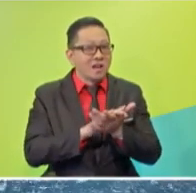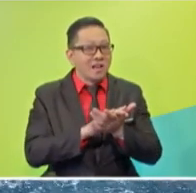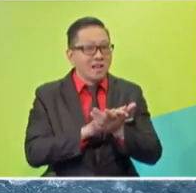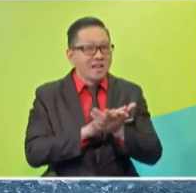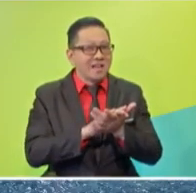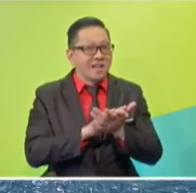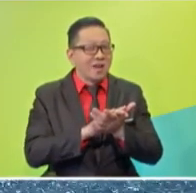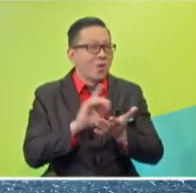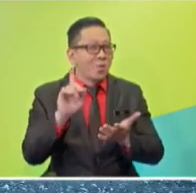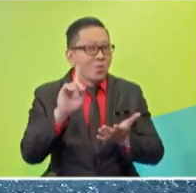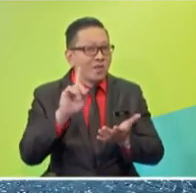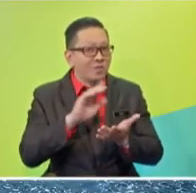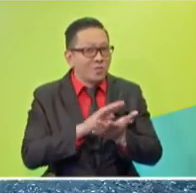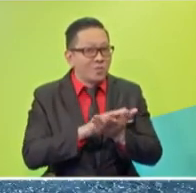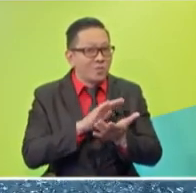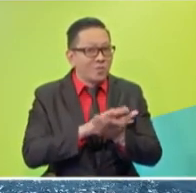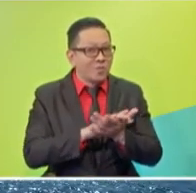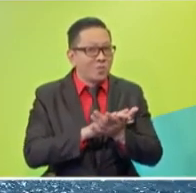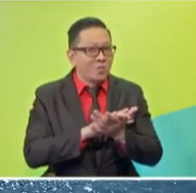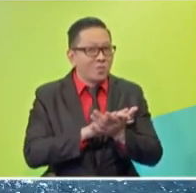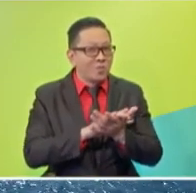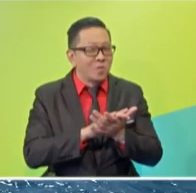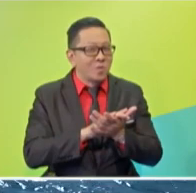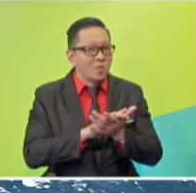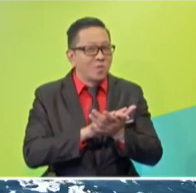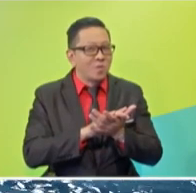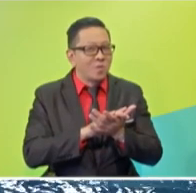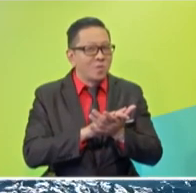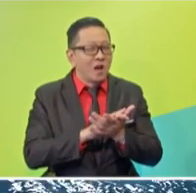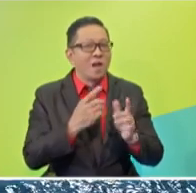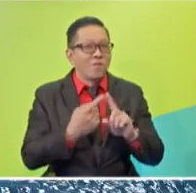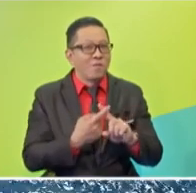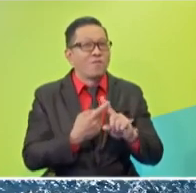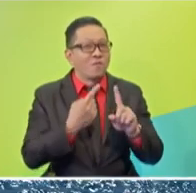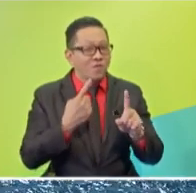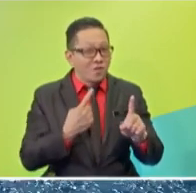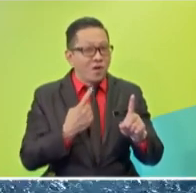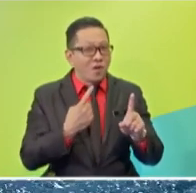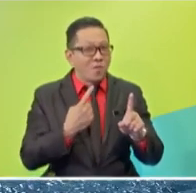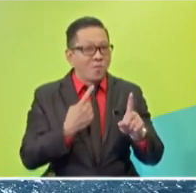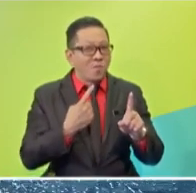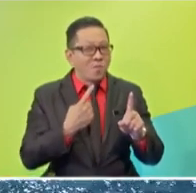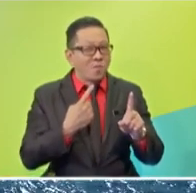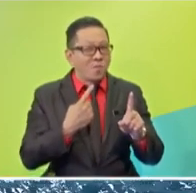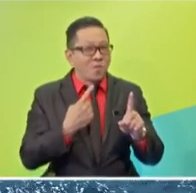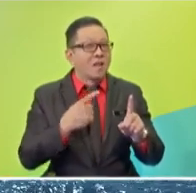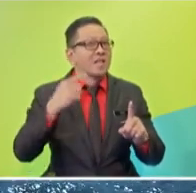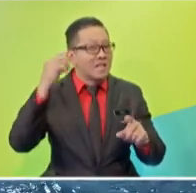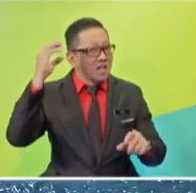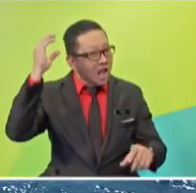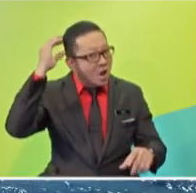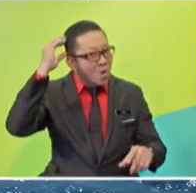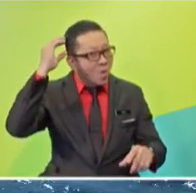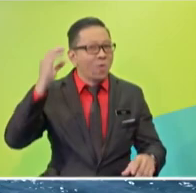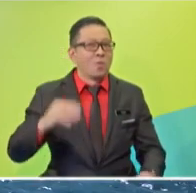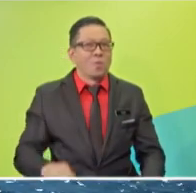Yes. You are from which school? I'm from SK Meru. All right, good to know. And the